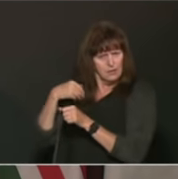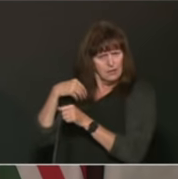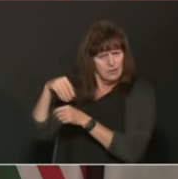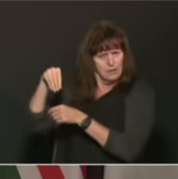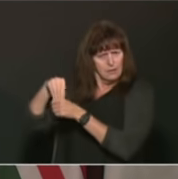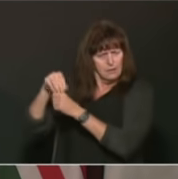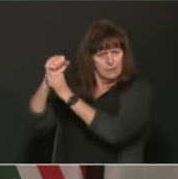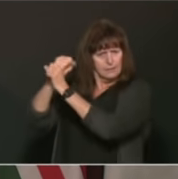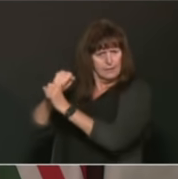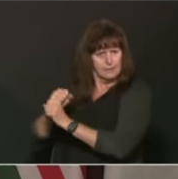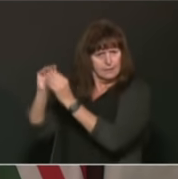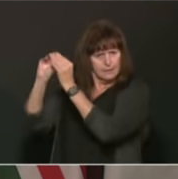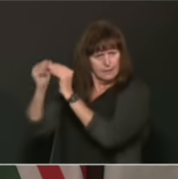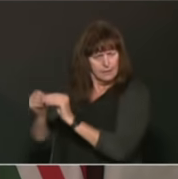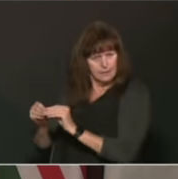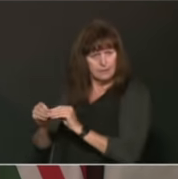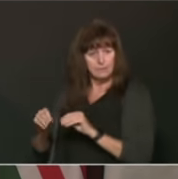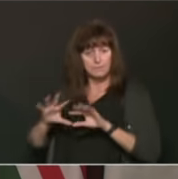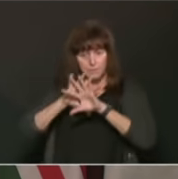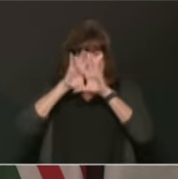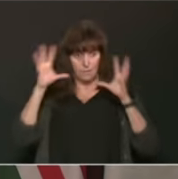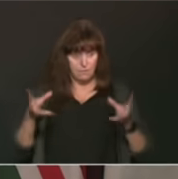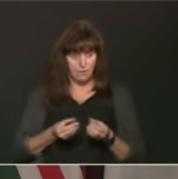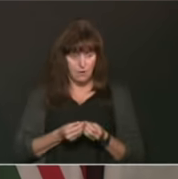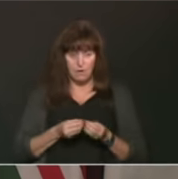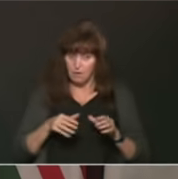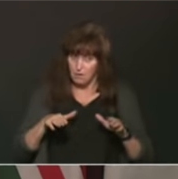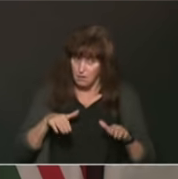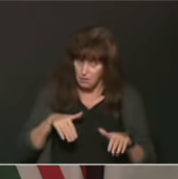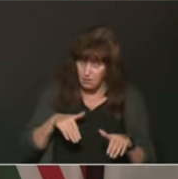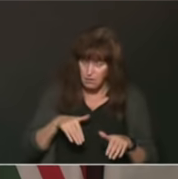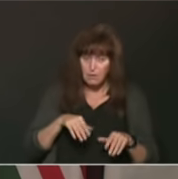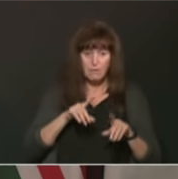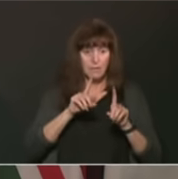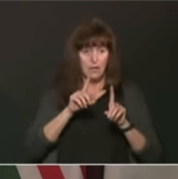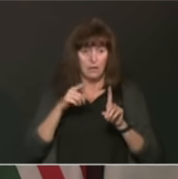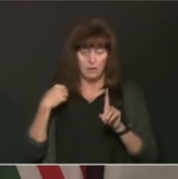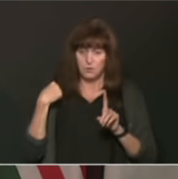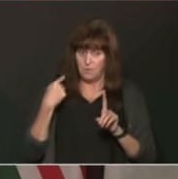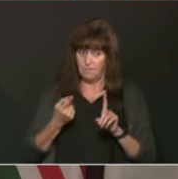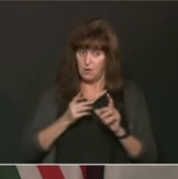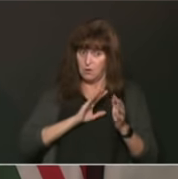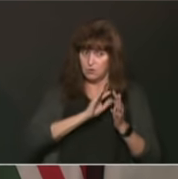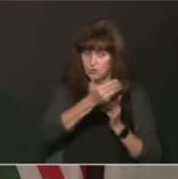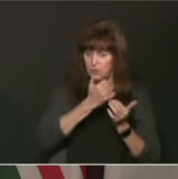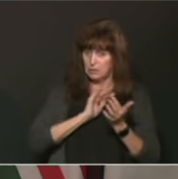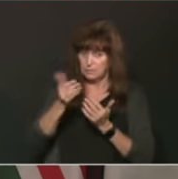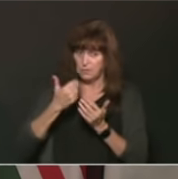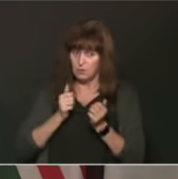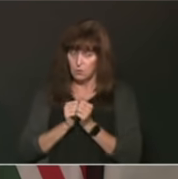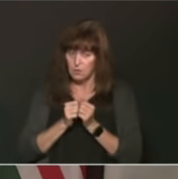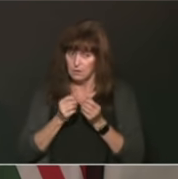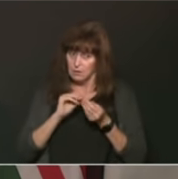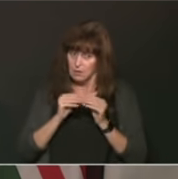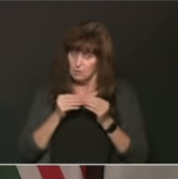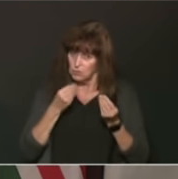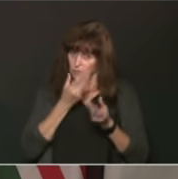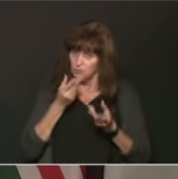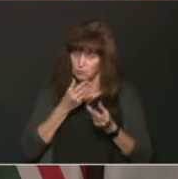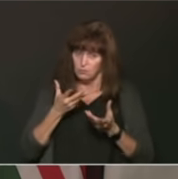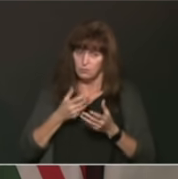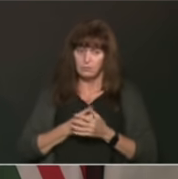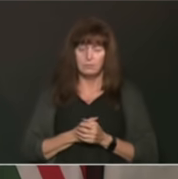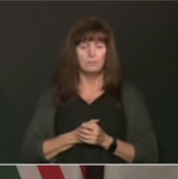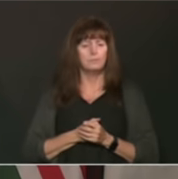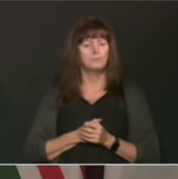care, they've been quite accountable and transparent with those numbers. The Ontario Hospitalization or the Ontario Hospital Association may have